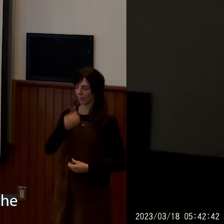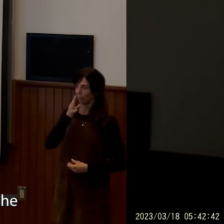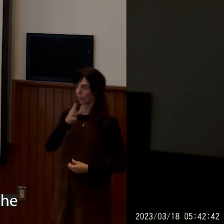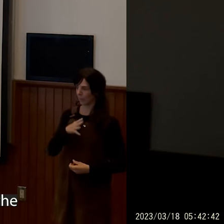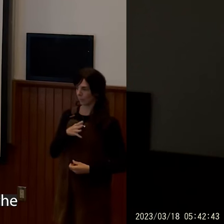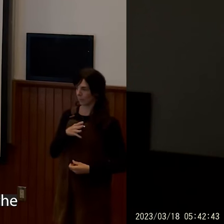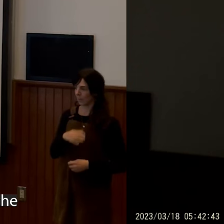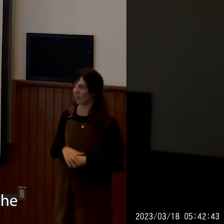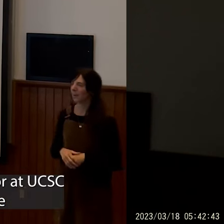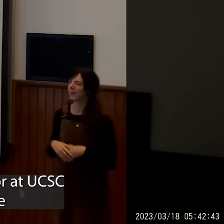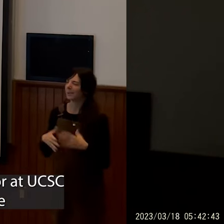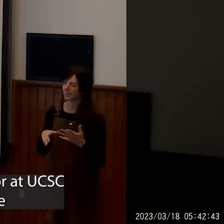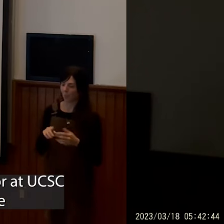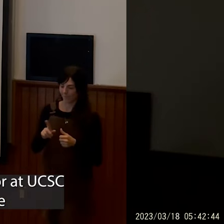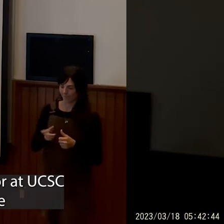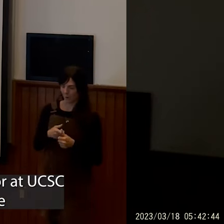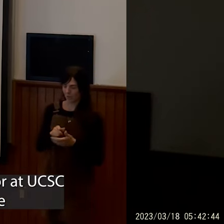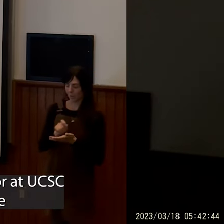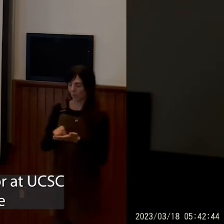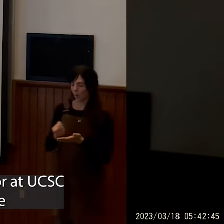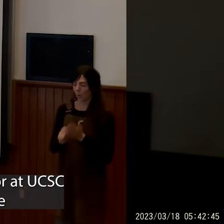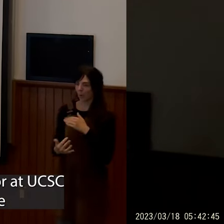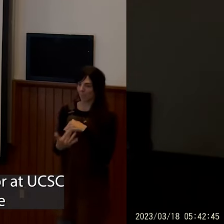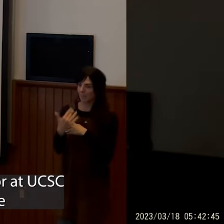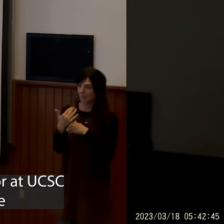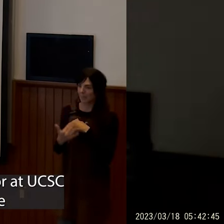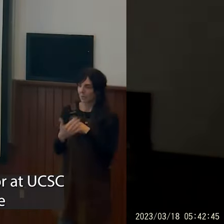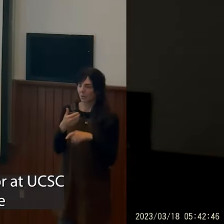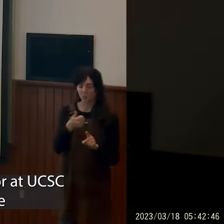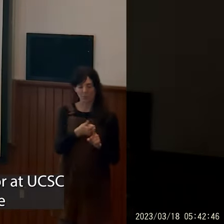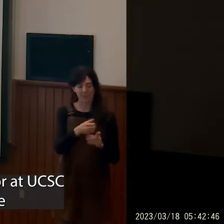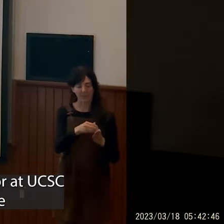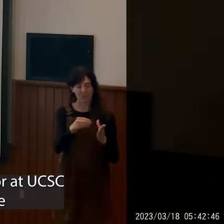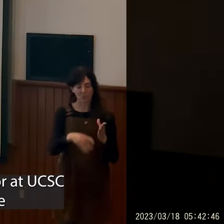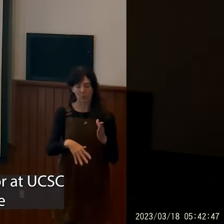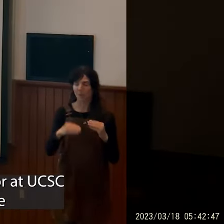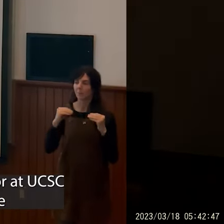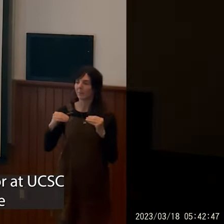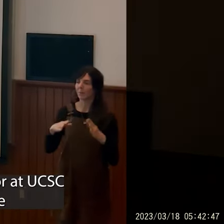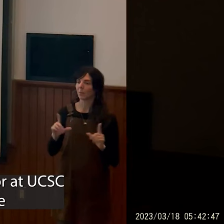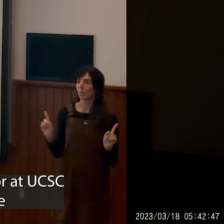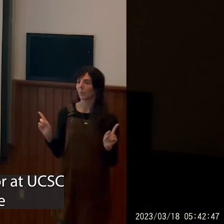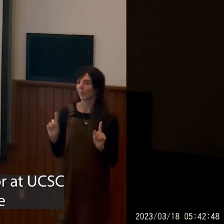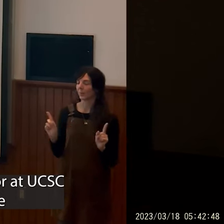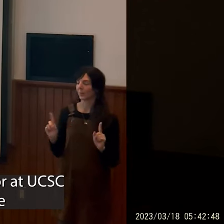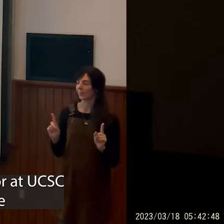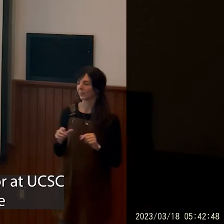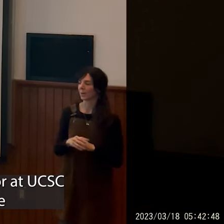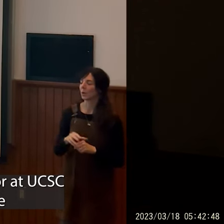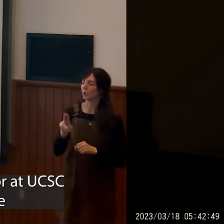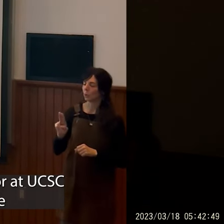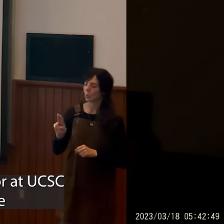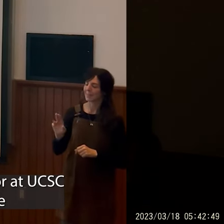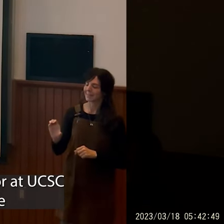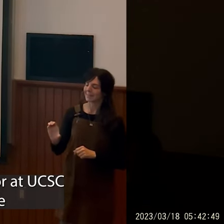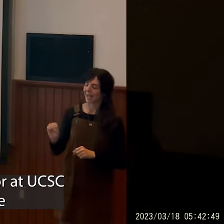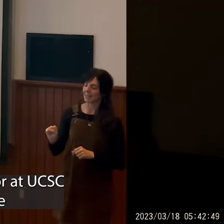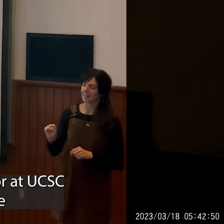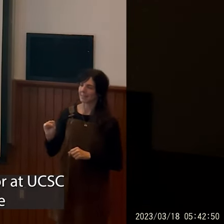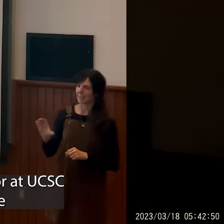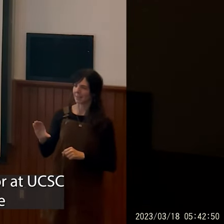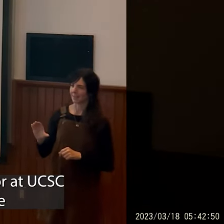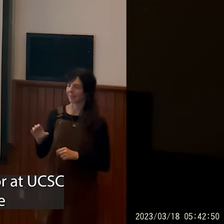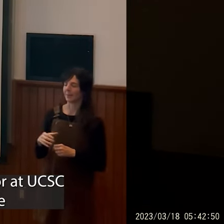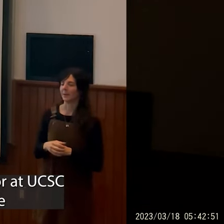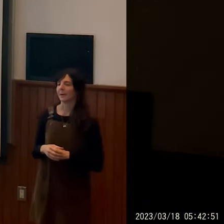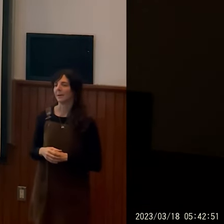wrote about this beach and the bridges. She was a student and professor at UCSC, and she wrote about